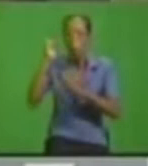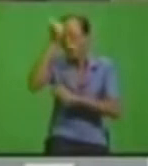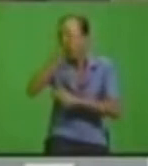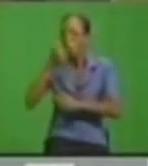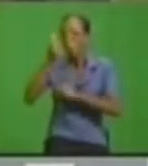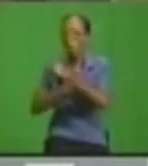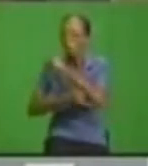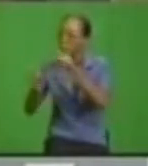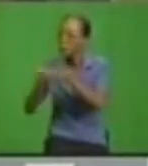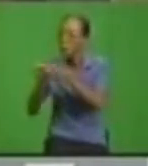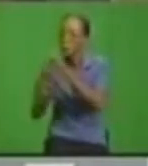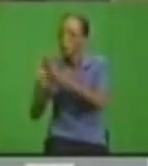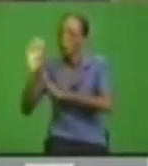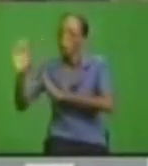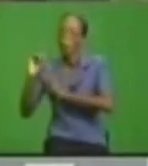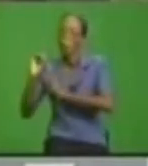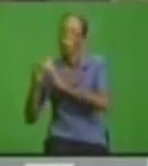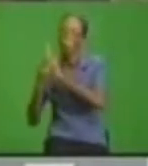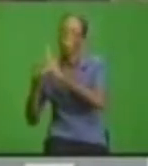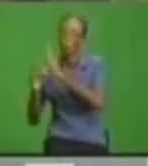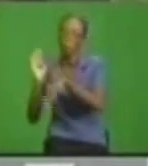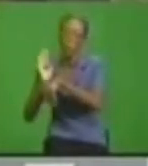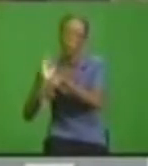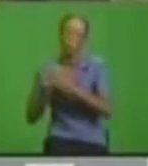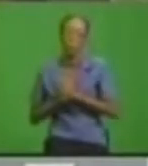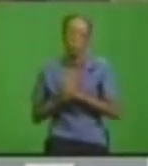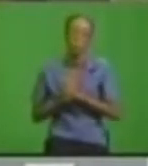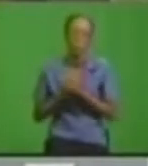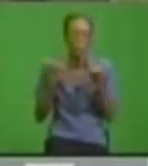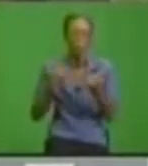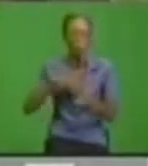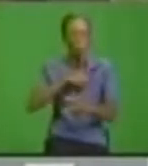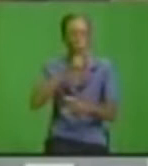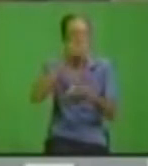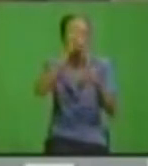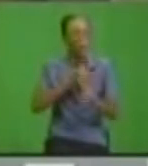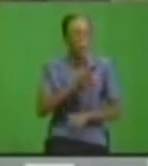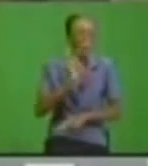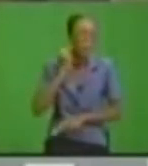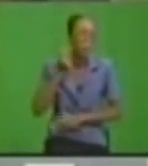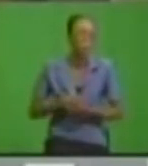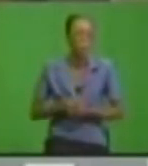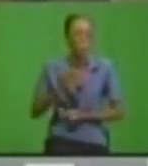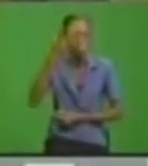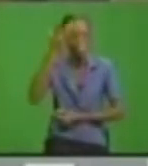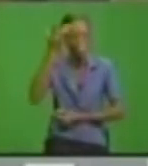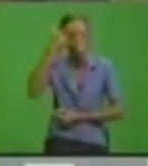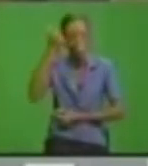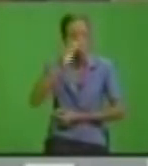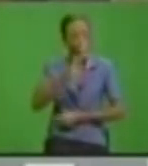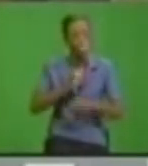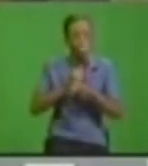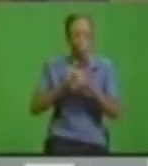this area of development. It is therefore fitting tribute that his work in this area